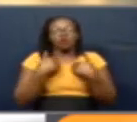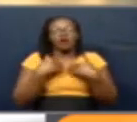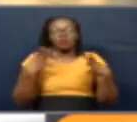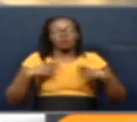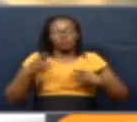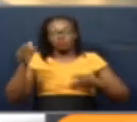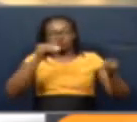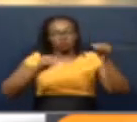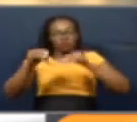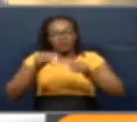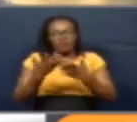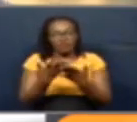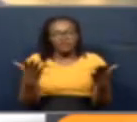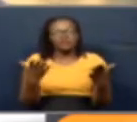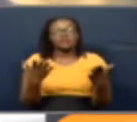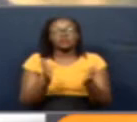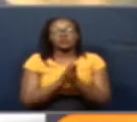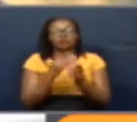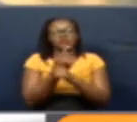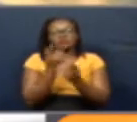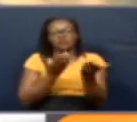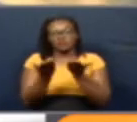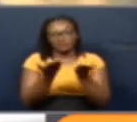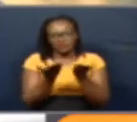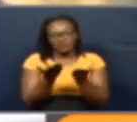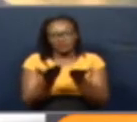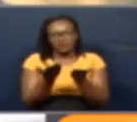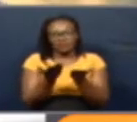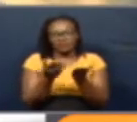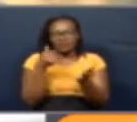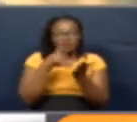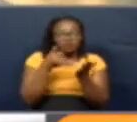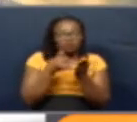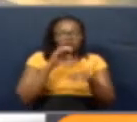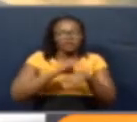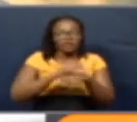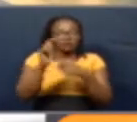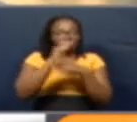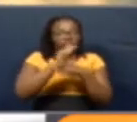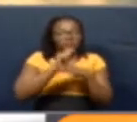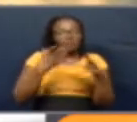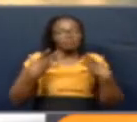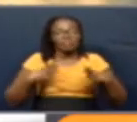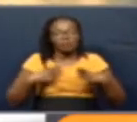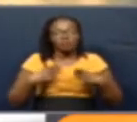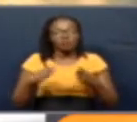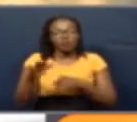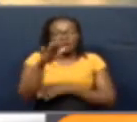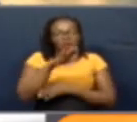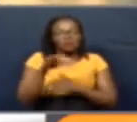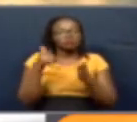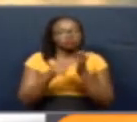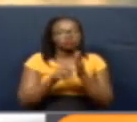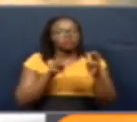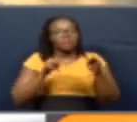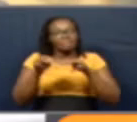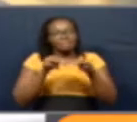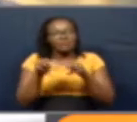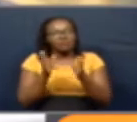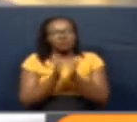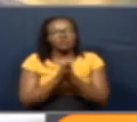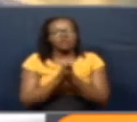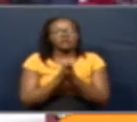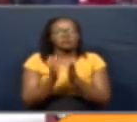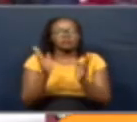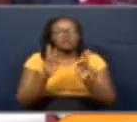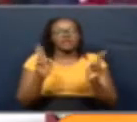donating equipment and other services, including getting to train people on disaster preparedness and disaster management in the